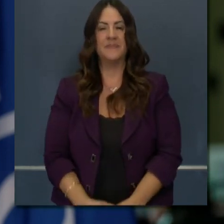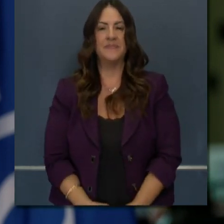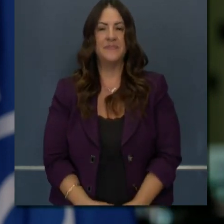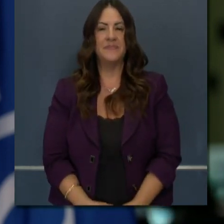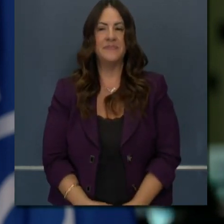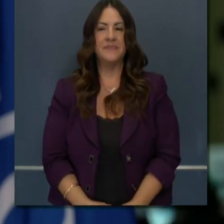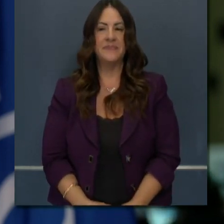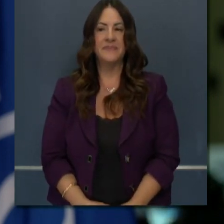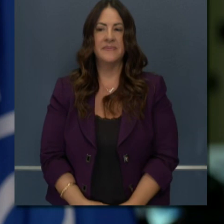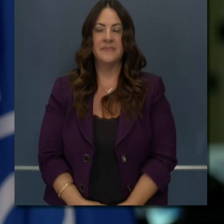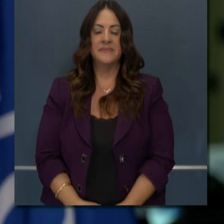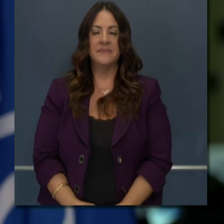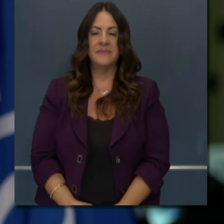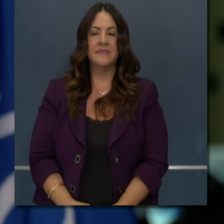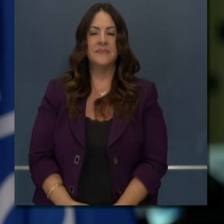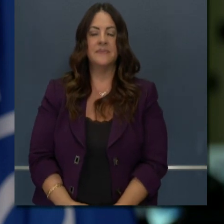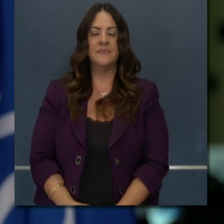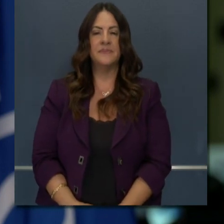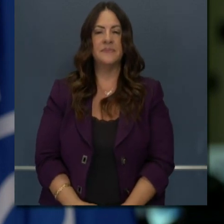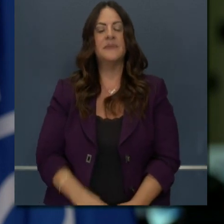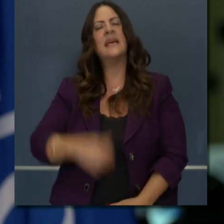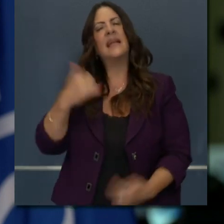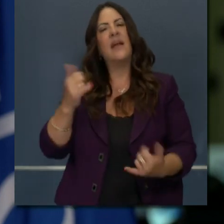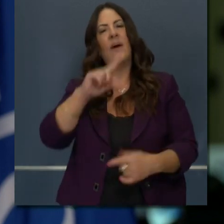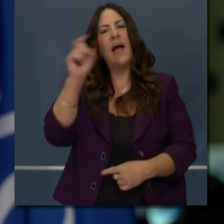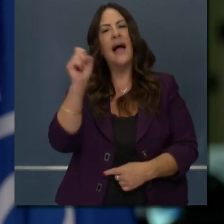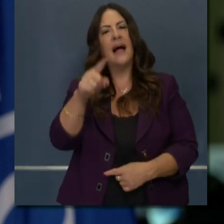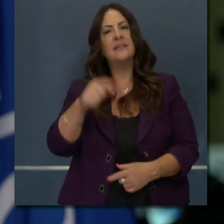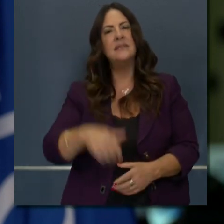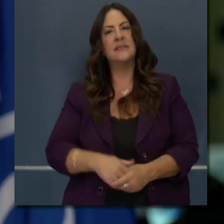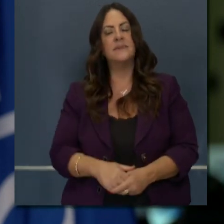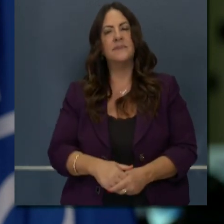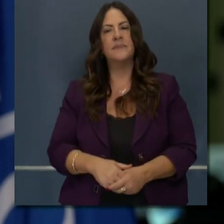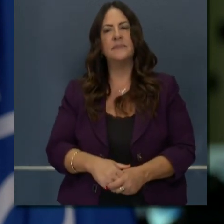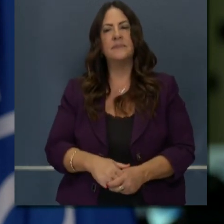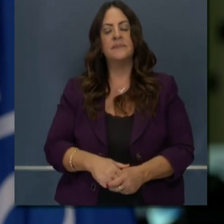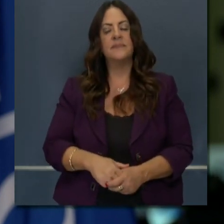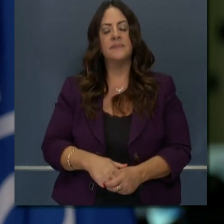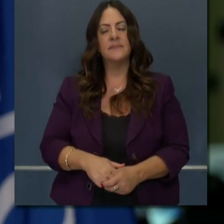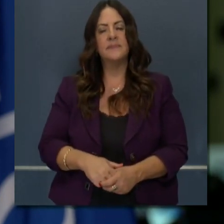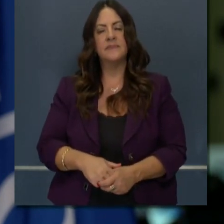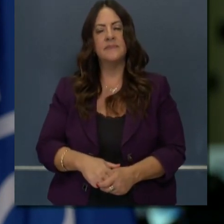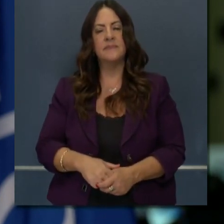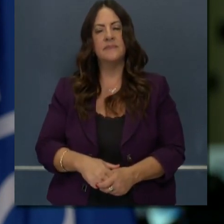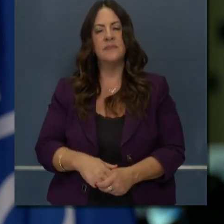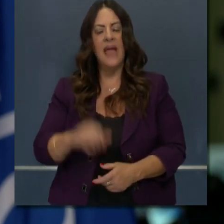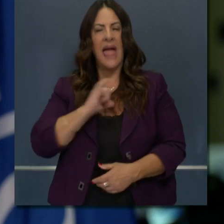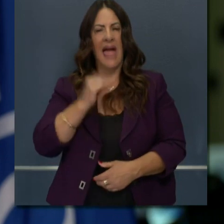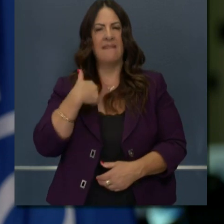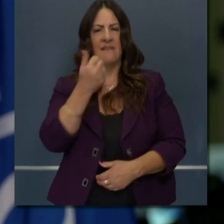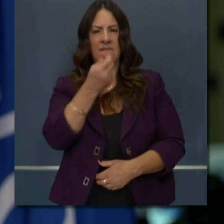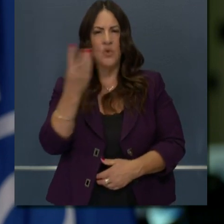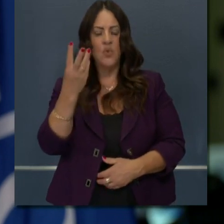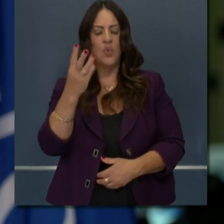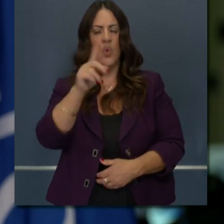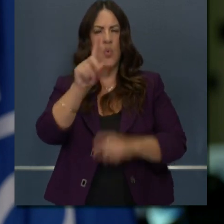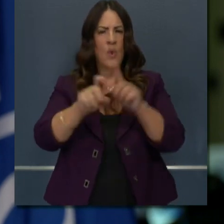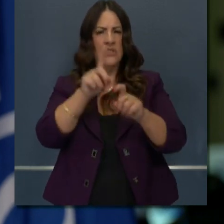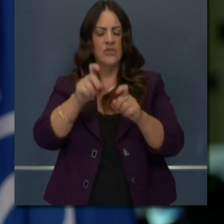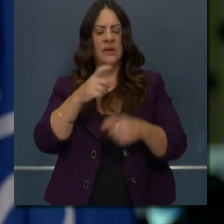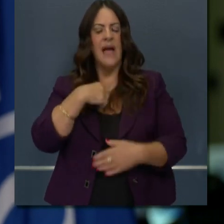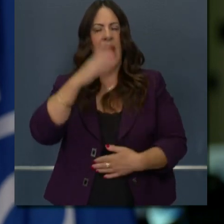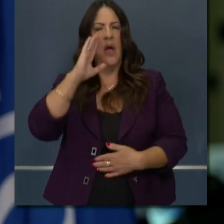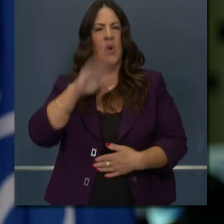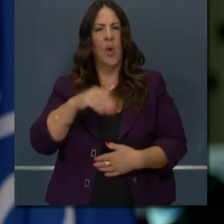Hi, I'm Karma Dickerson with Fox 40. I'll be acting as the pool reporter for this. So a couple of questions. How is this playing out? I know